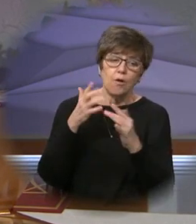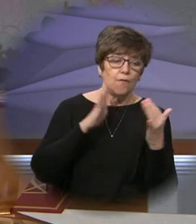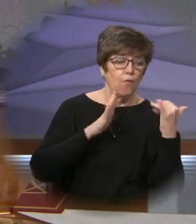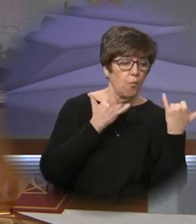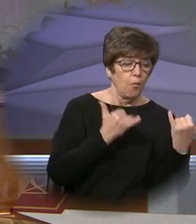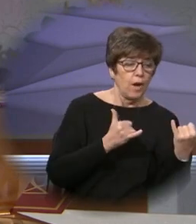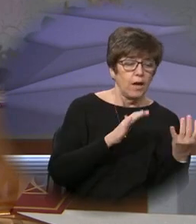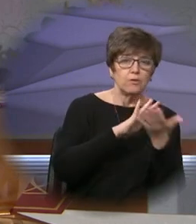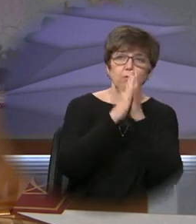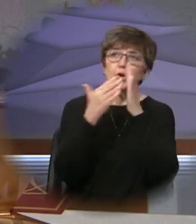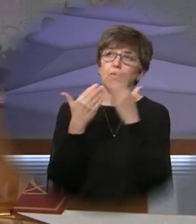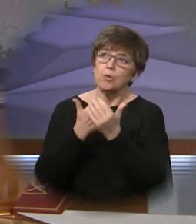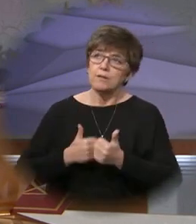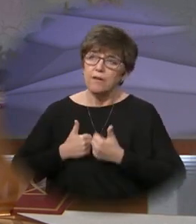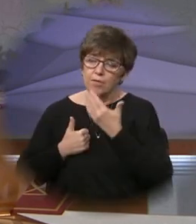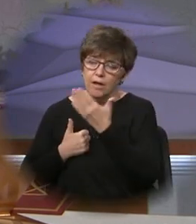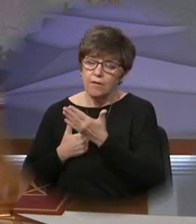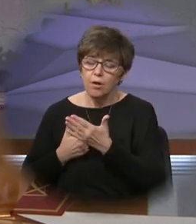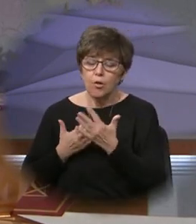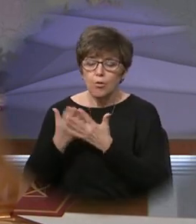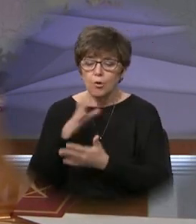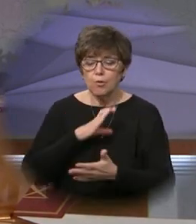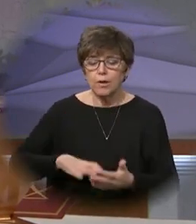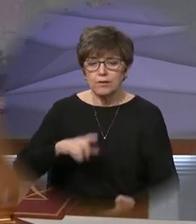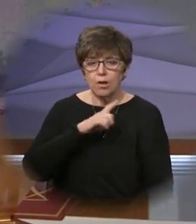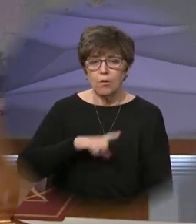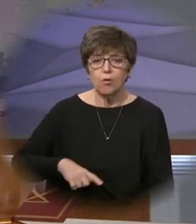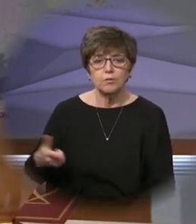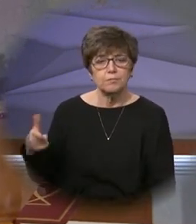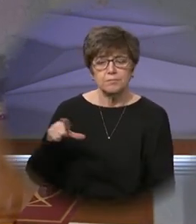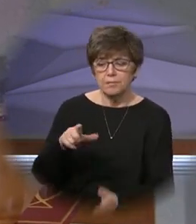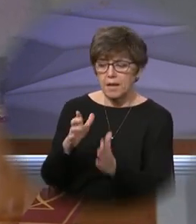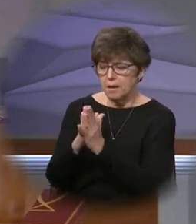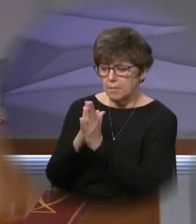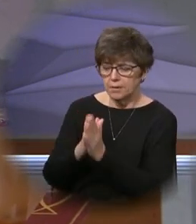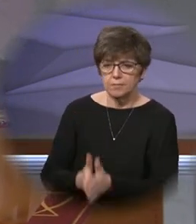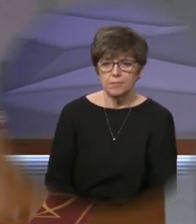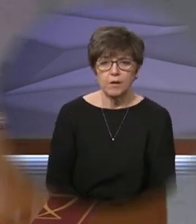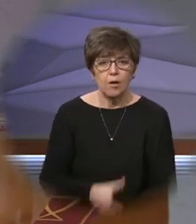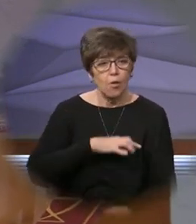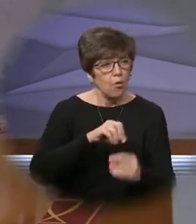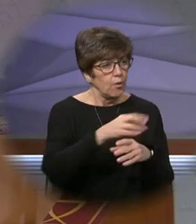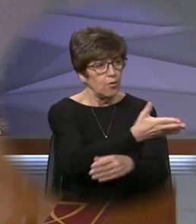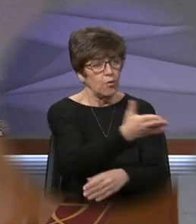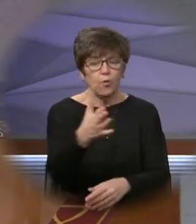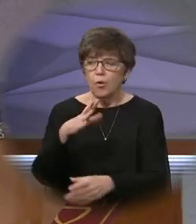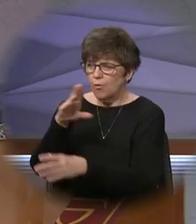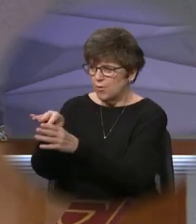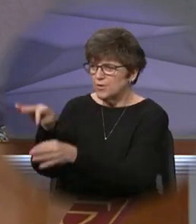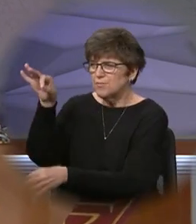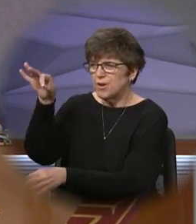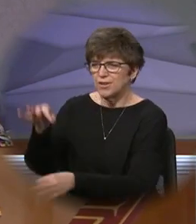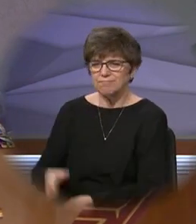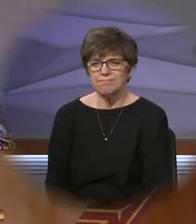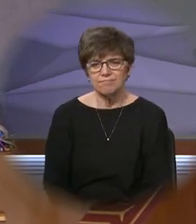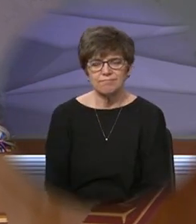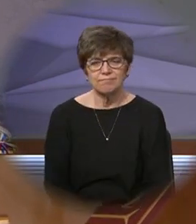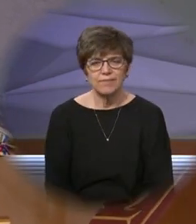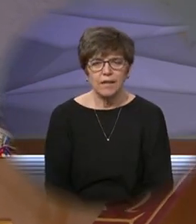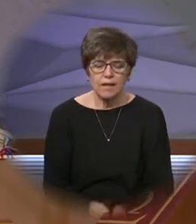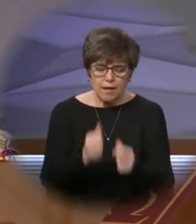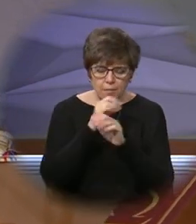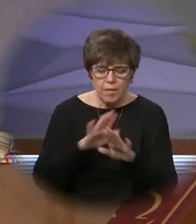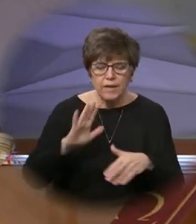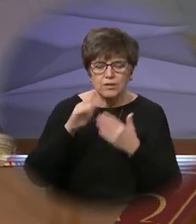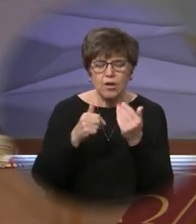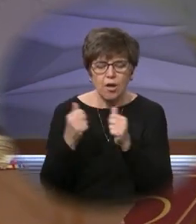to newness of life. Through Christ our Lord. Amen. The Lord be with you. And with your spirit. May the